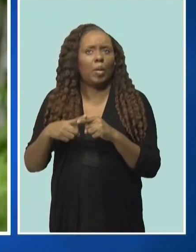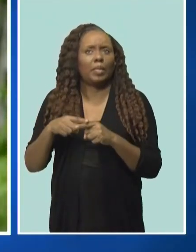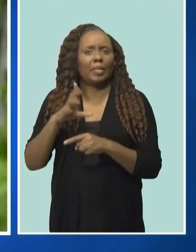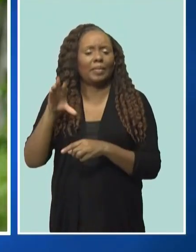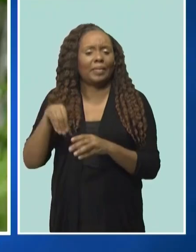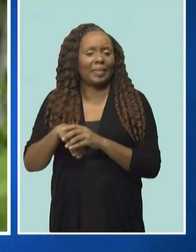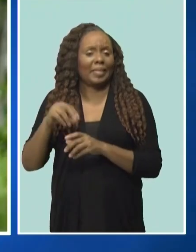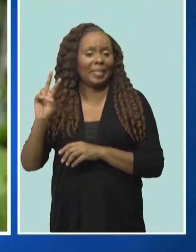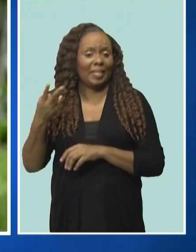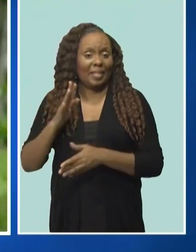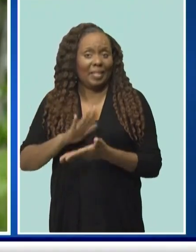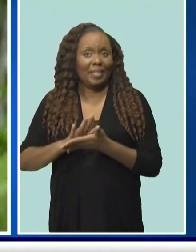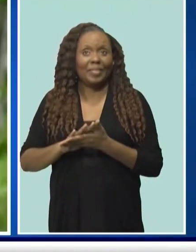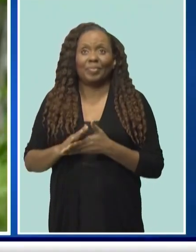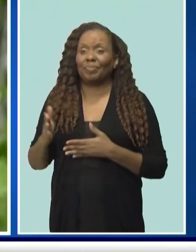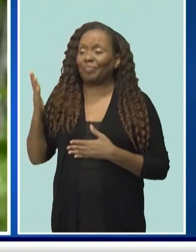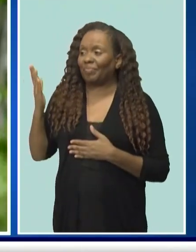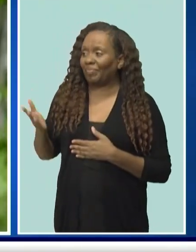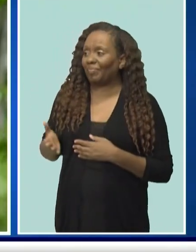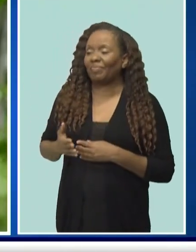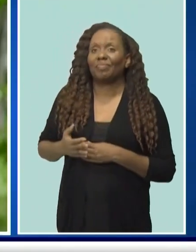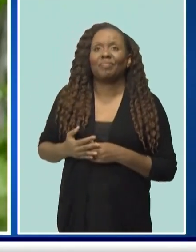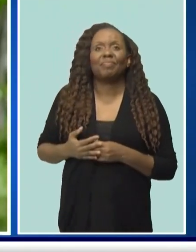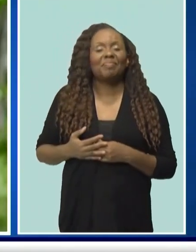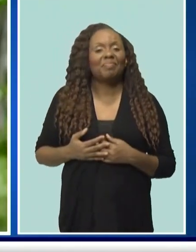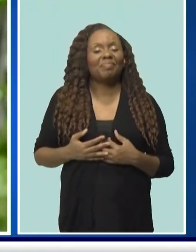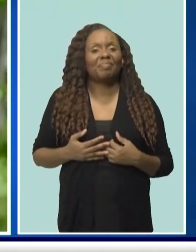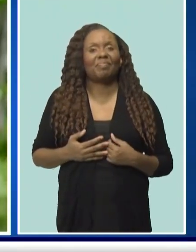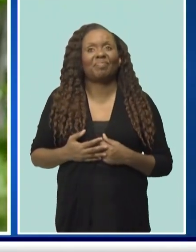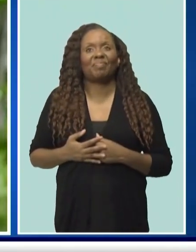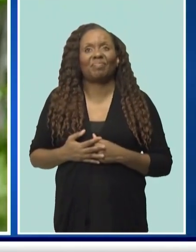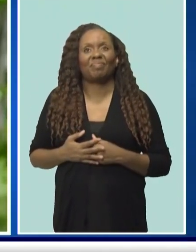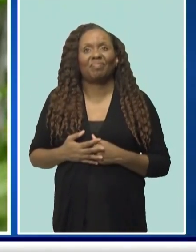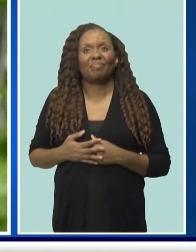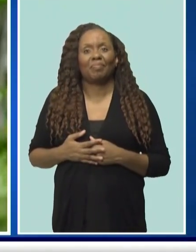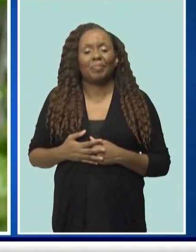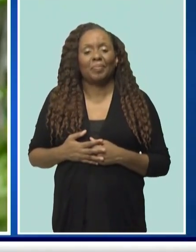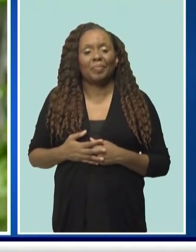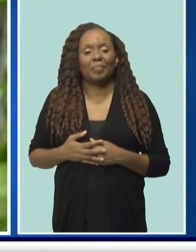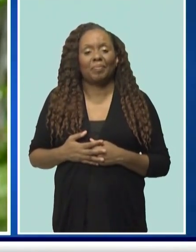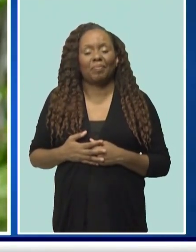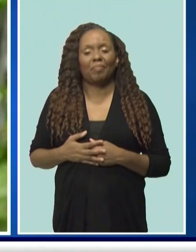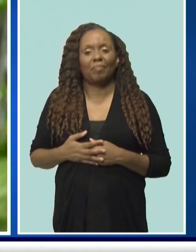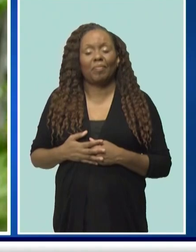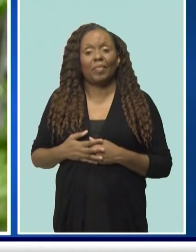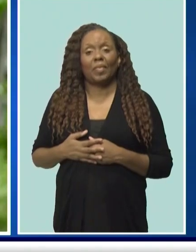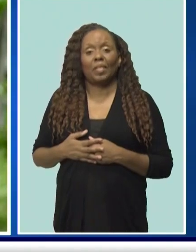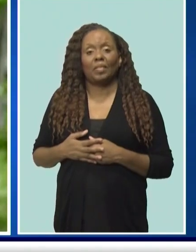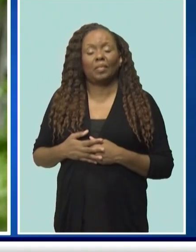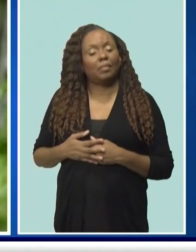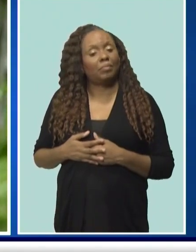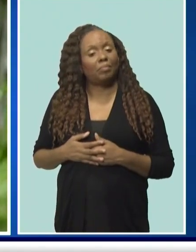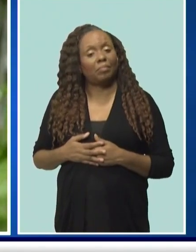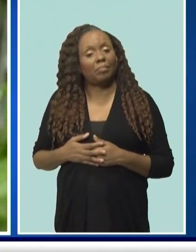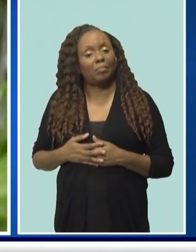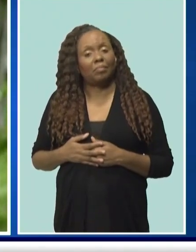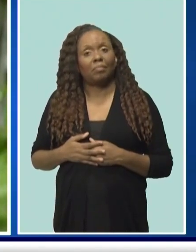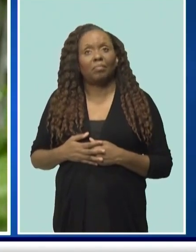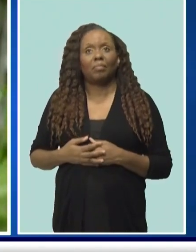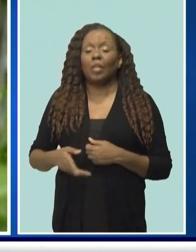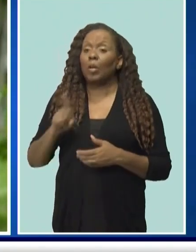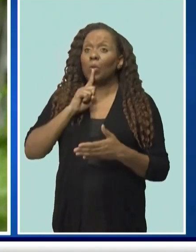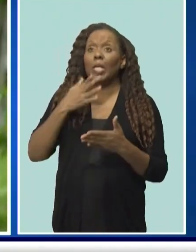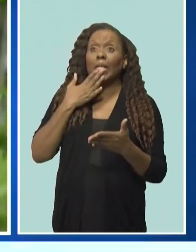responses, I guess I would say people love it, and a lot of people support